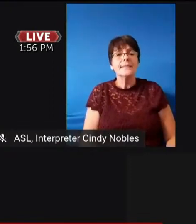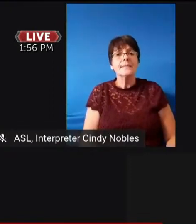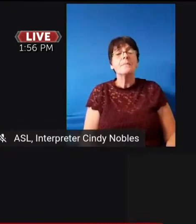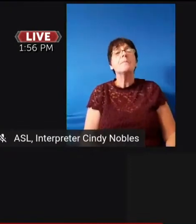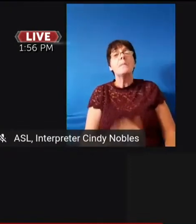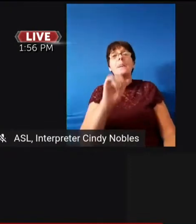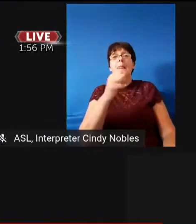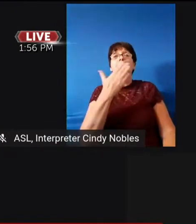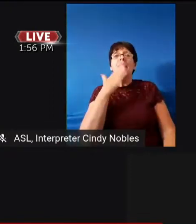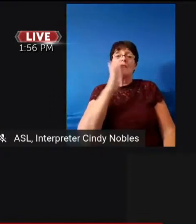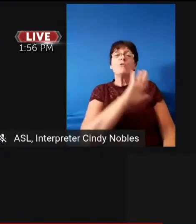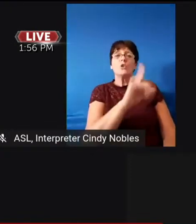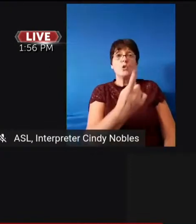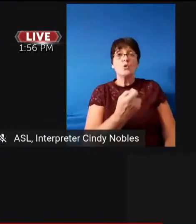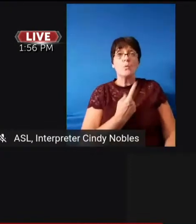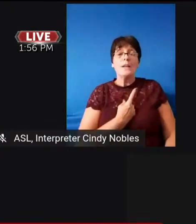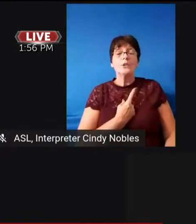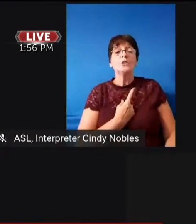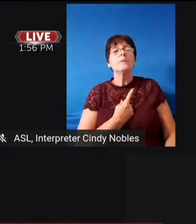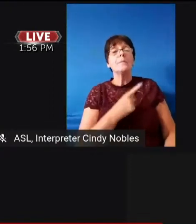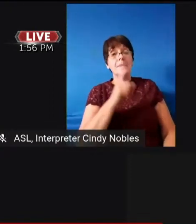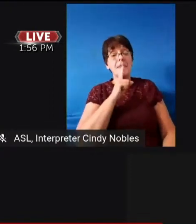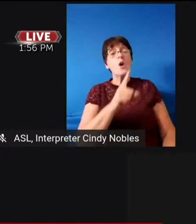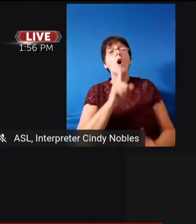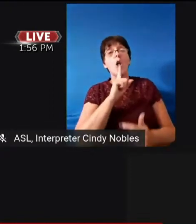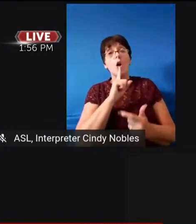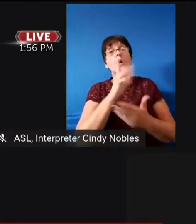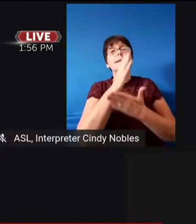Yeah, thank you for the question. And there are some